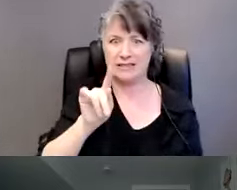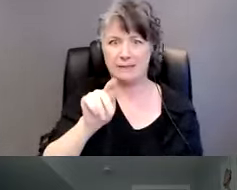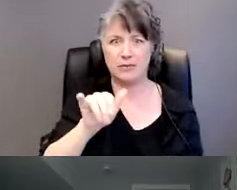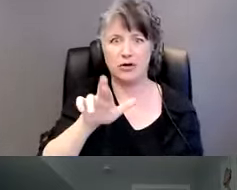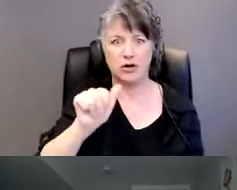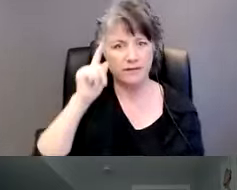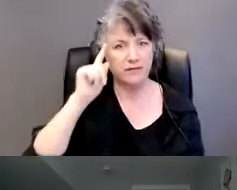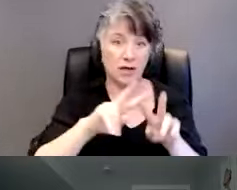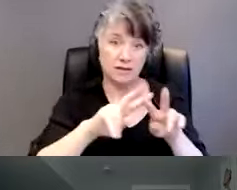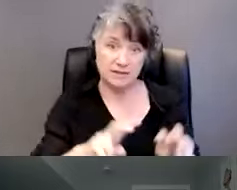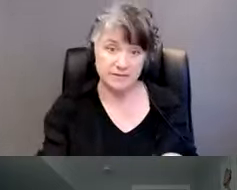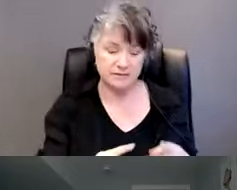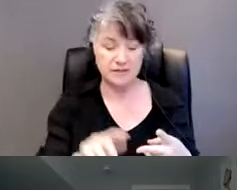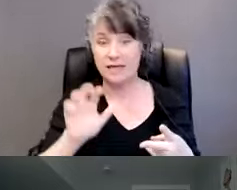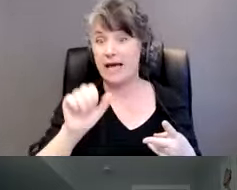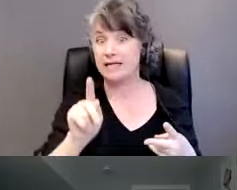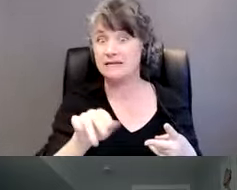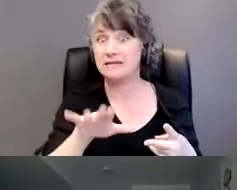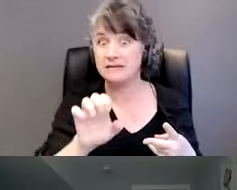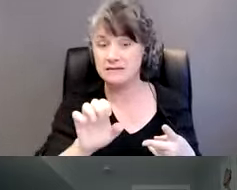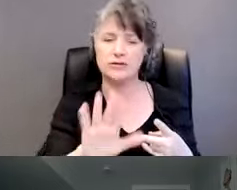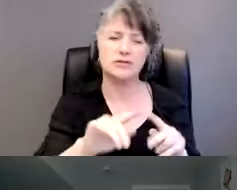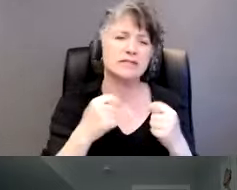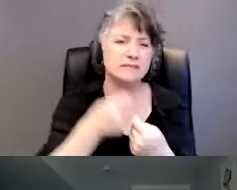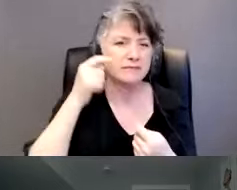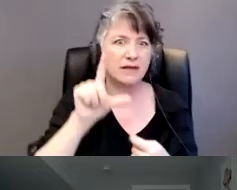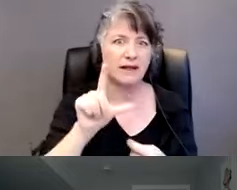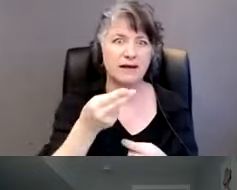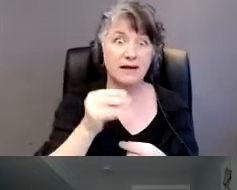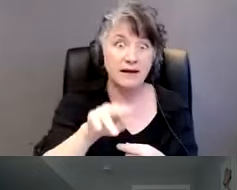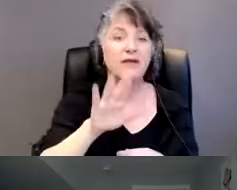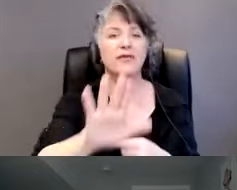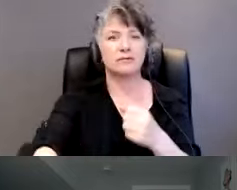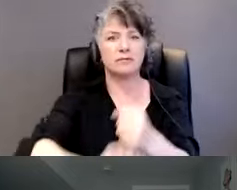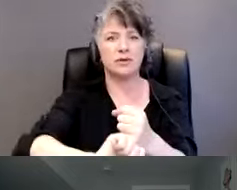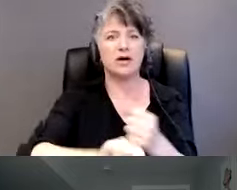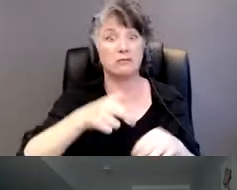to Candace and her team at the LIN for further supports, and or